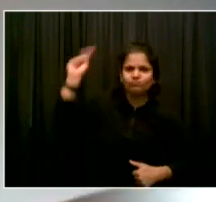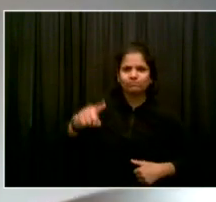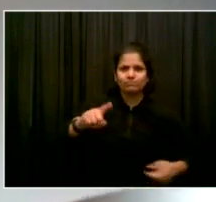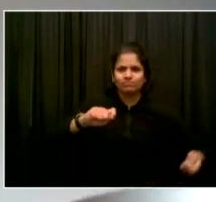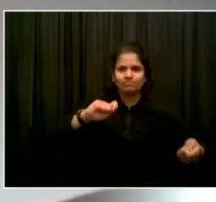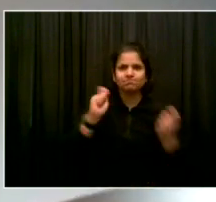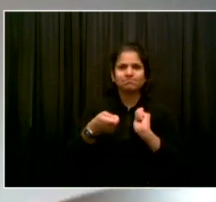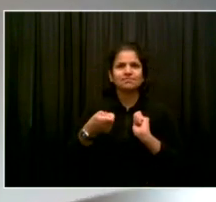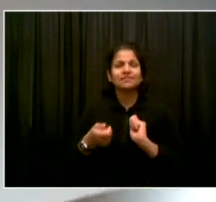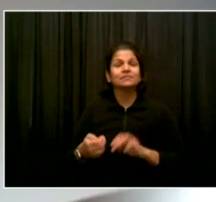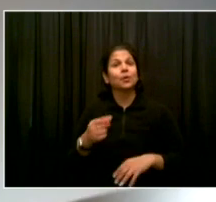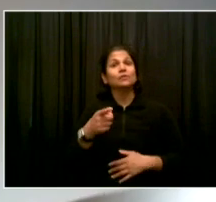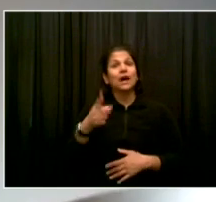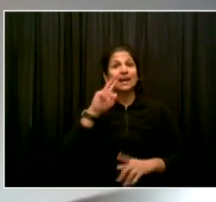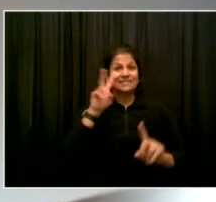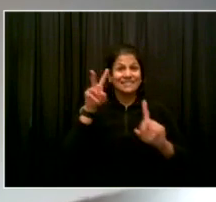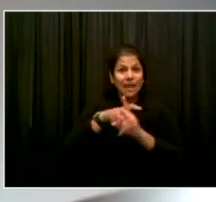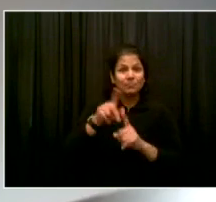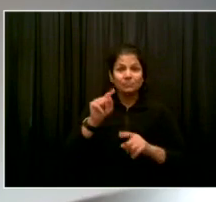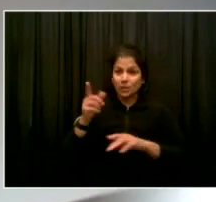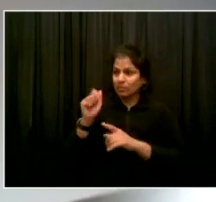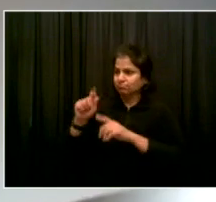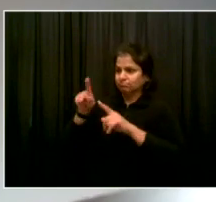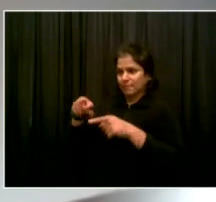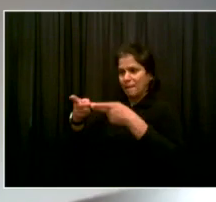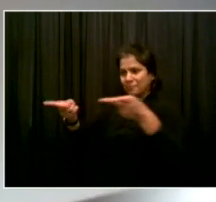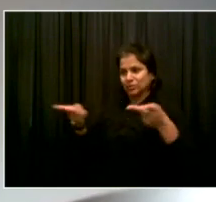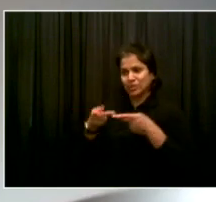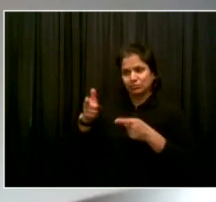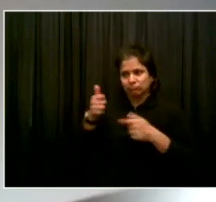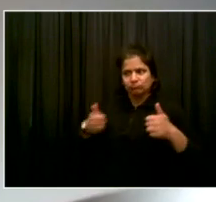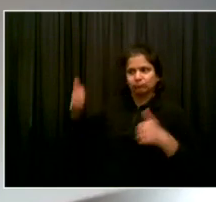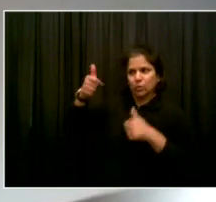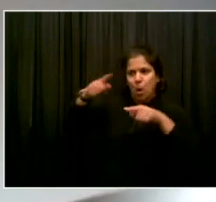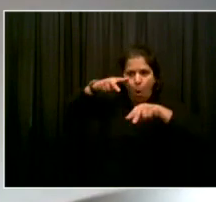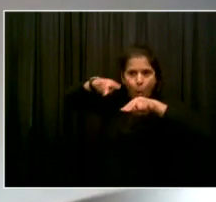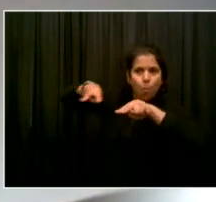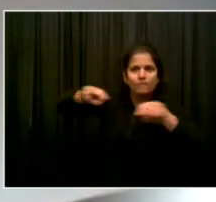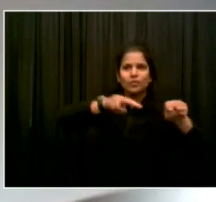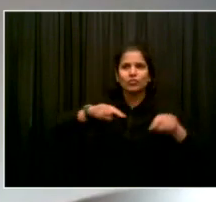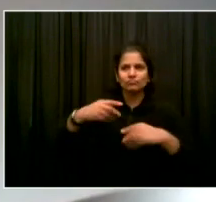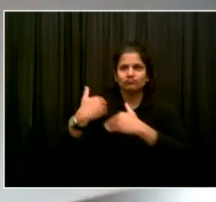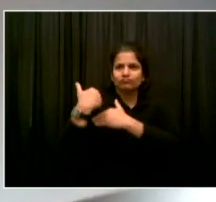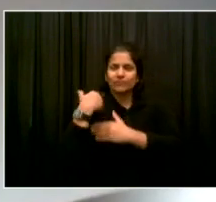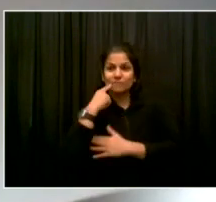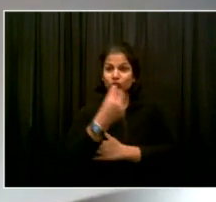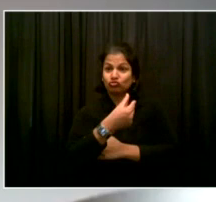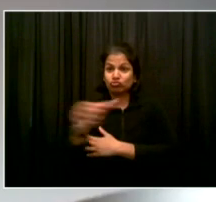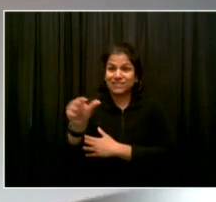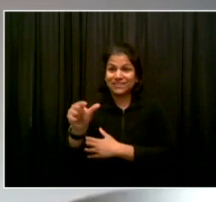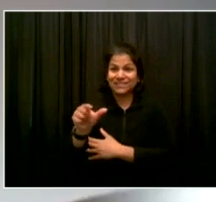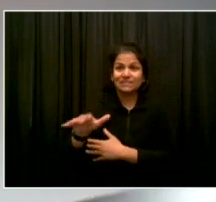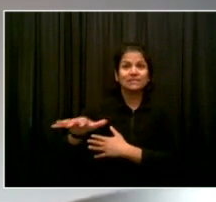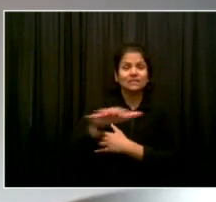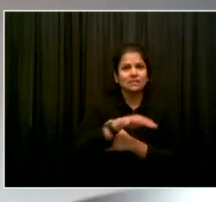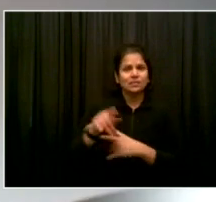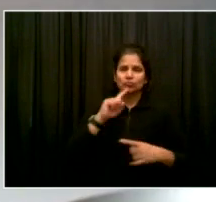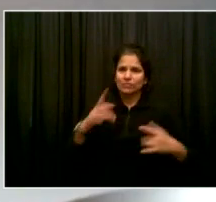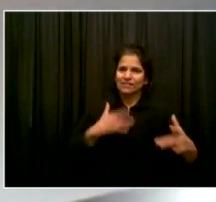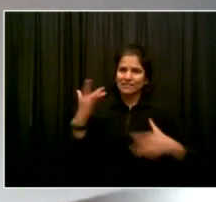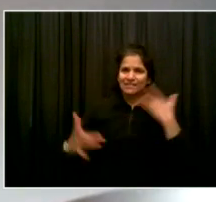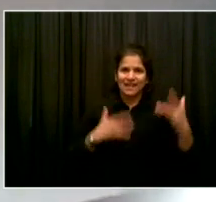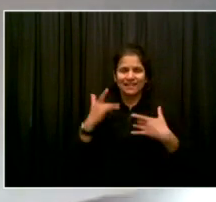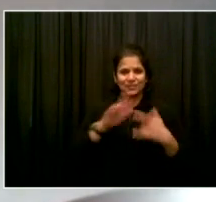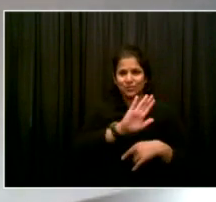who's in charge of decarbonization. We're really excited about the investments you're making for cutting